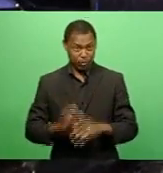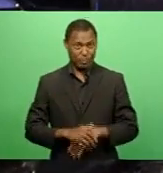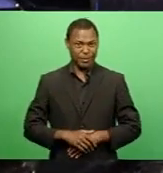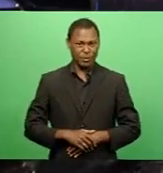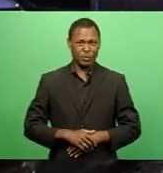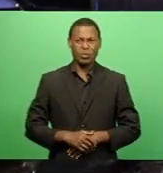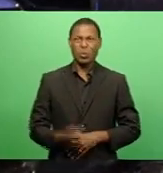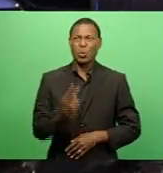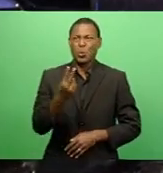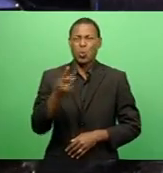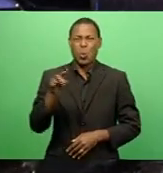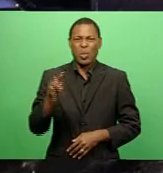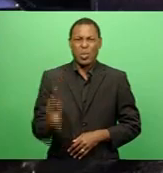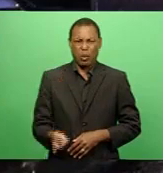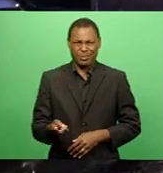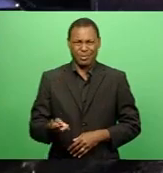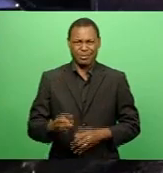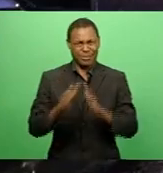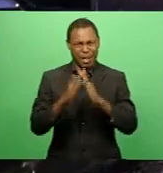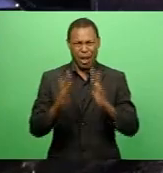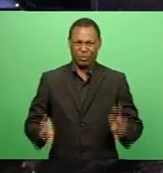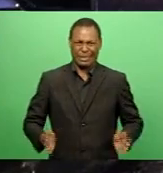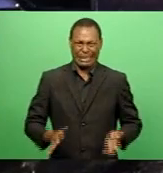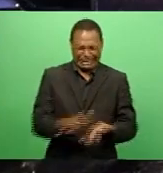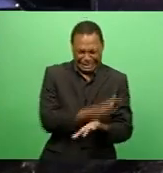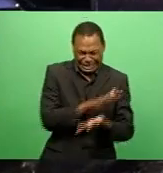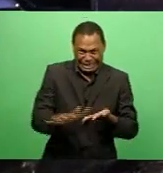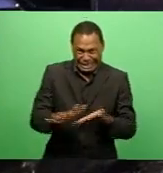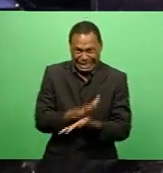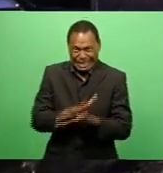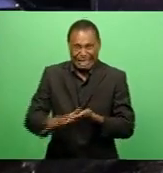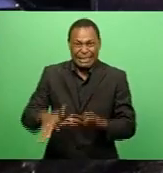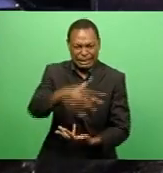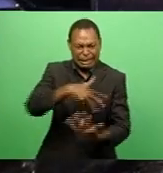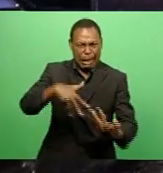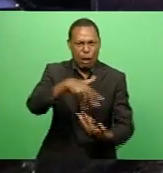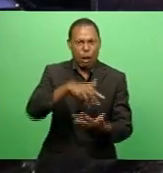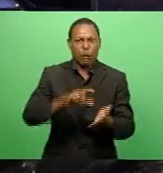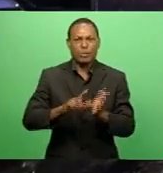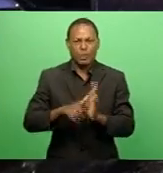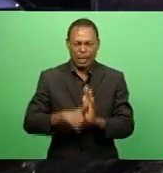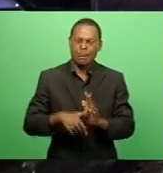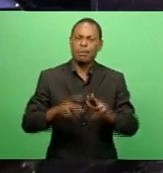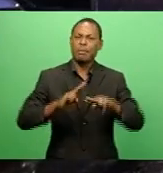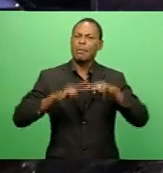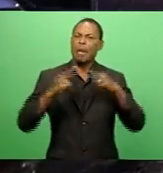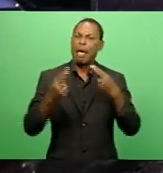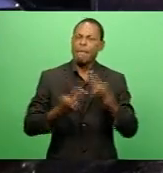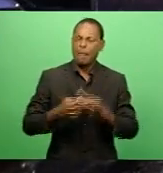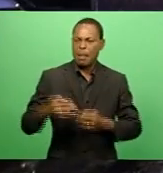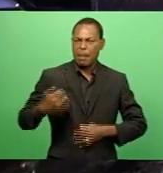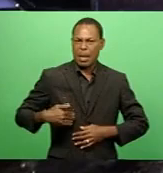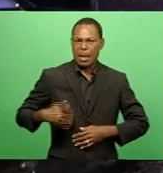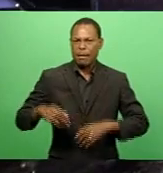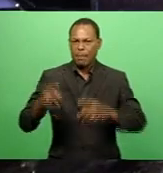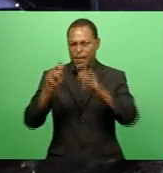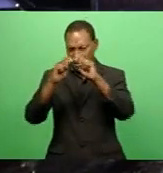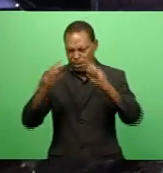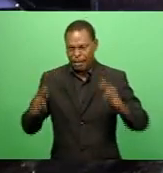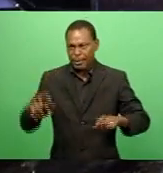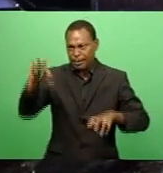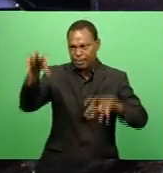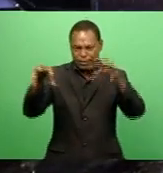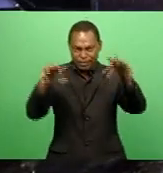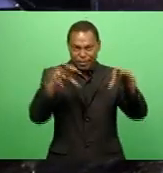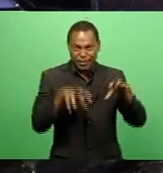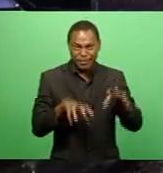over 2,000 homes were completely destroyed during the cyclone. Now, families are still living in tents almost 3